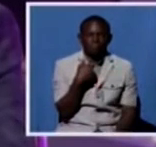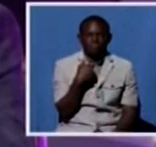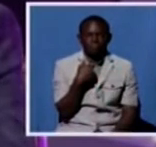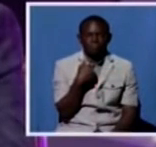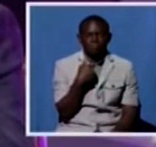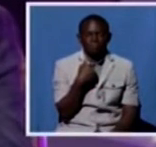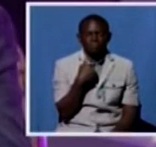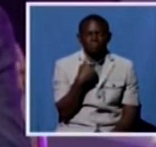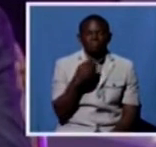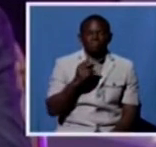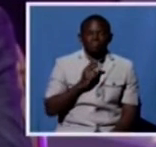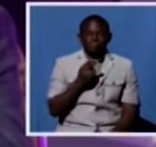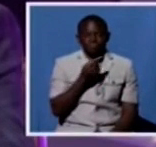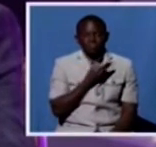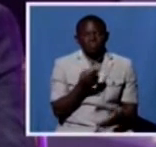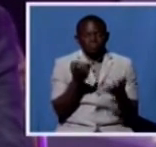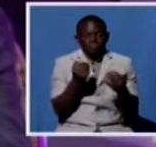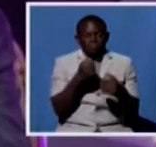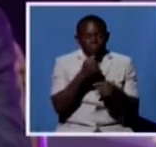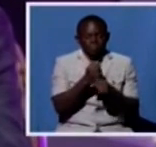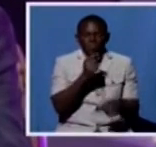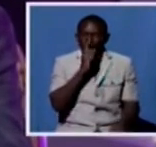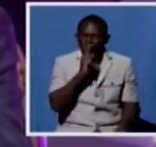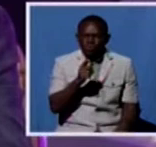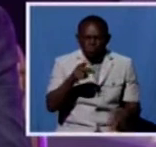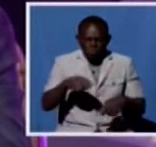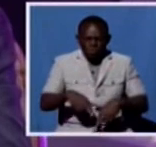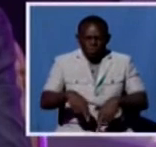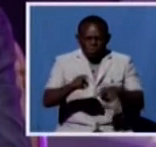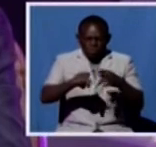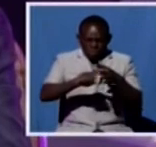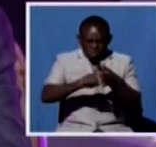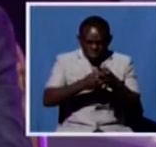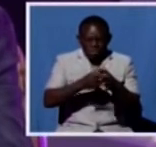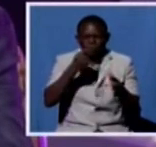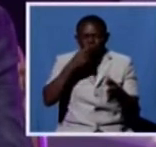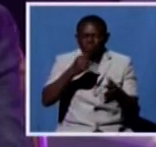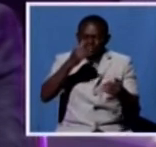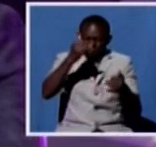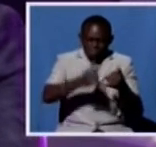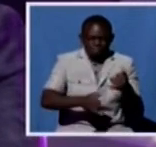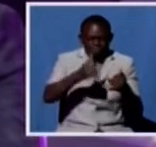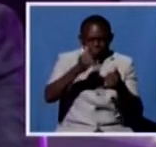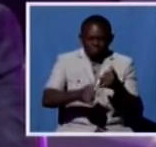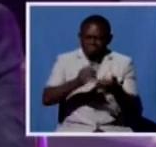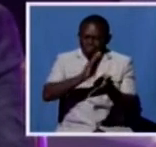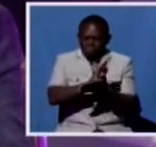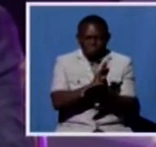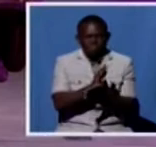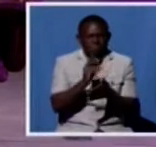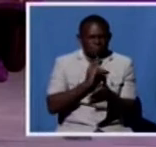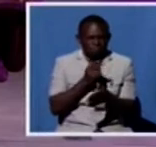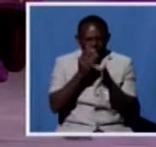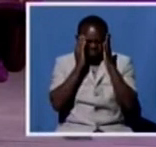aspects of ensuring that these road projects are completed. So we've slowed down significantly in terms of rolling out